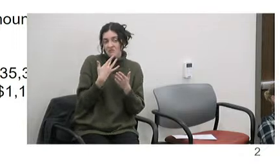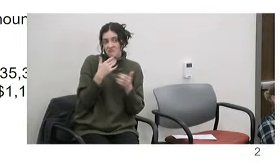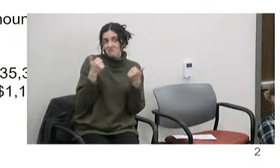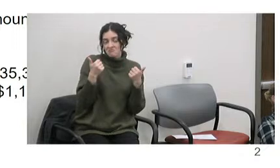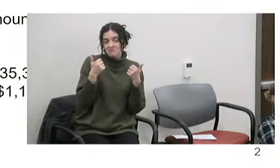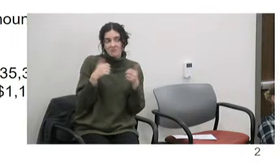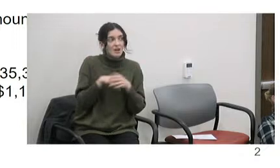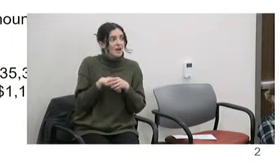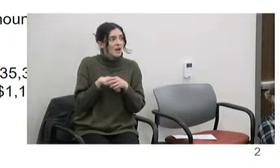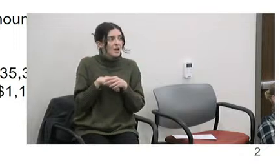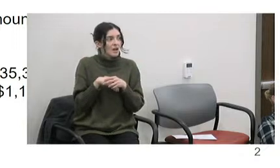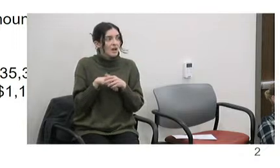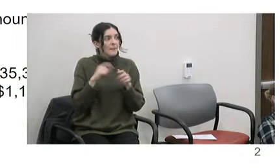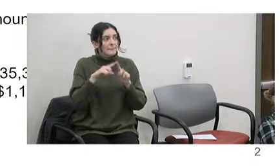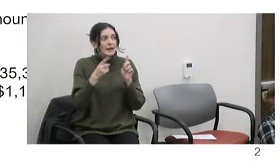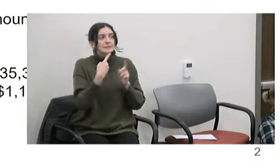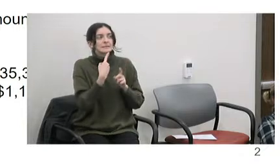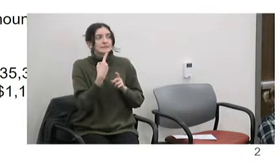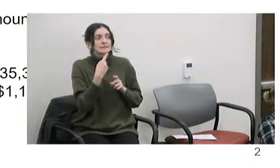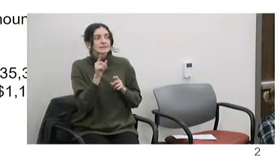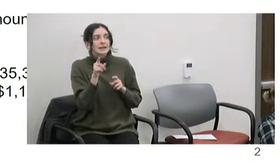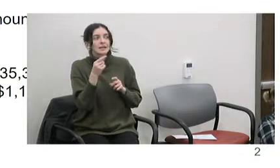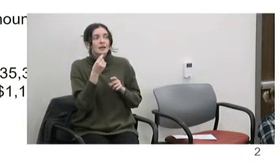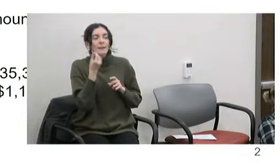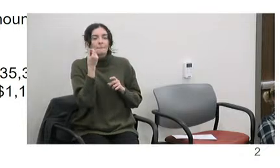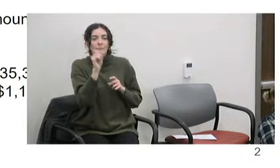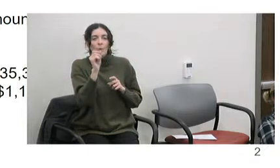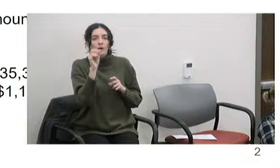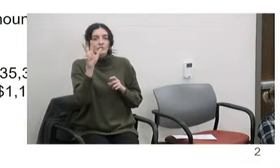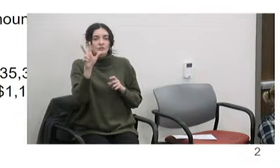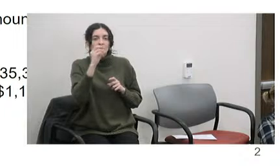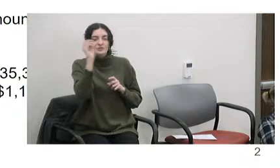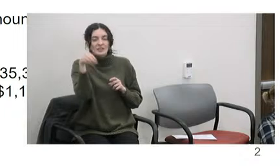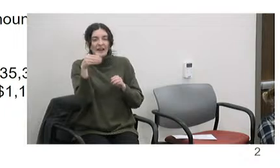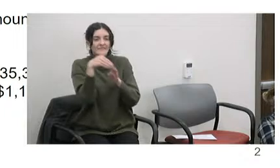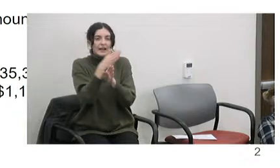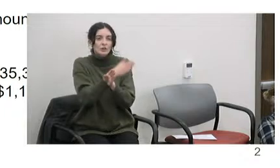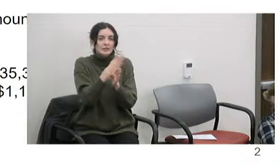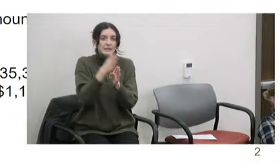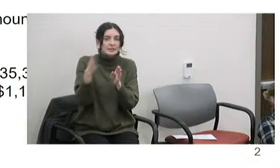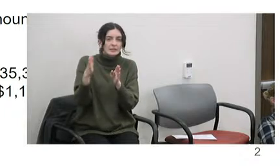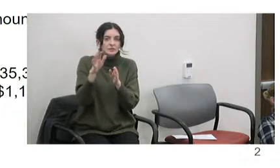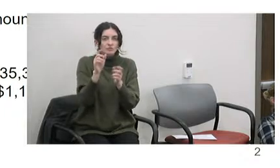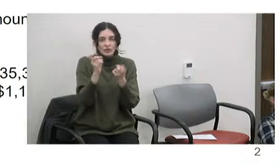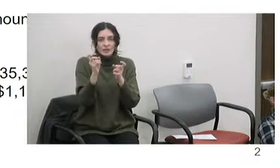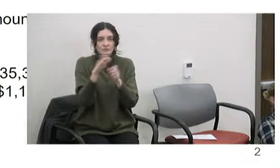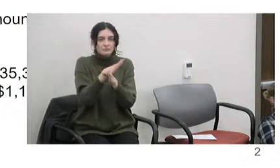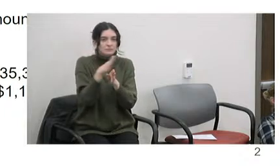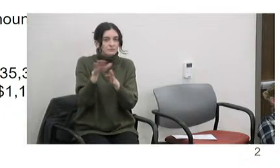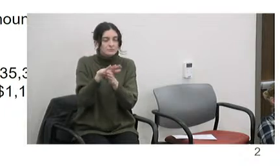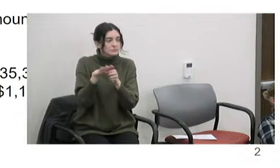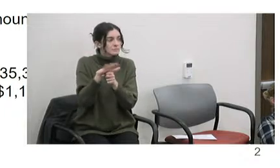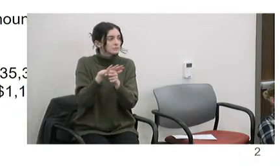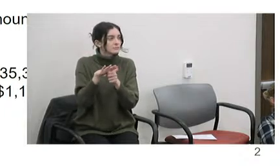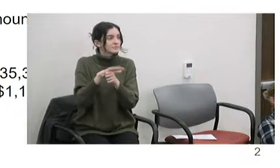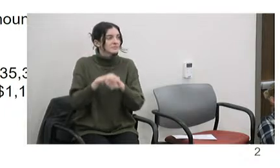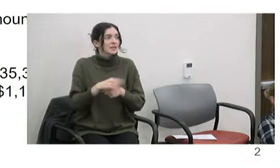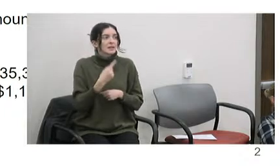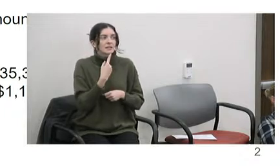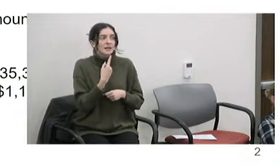the 0.3% variance is still very, very close. When we look at our operating fund, November month to date,